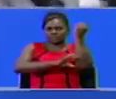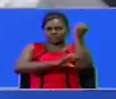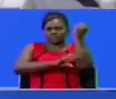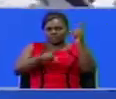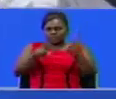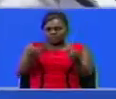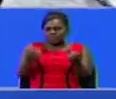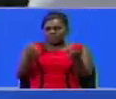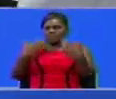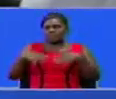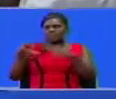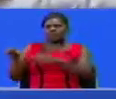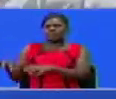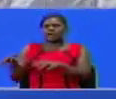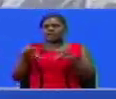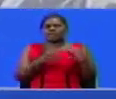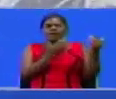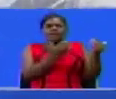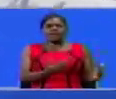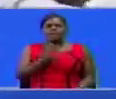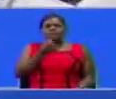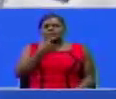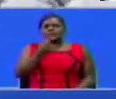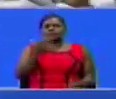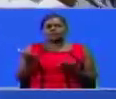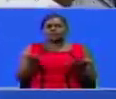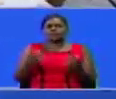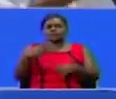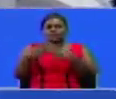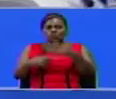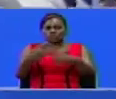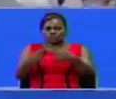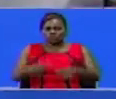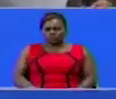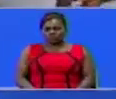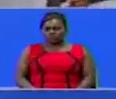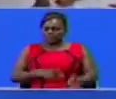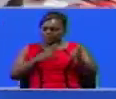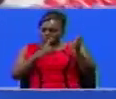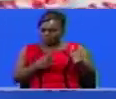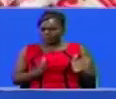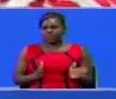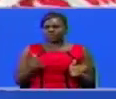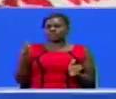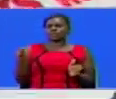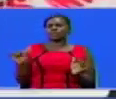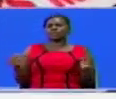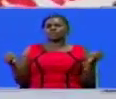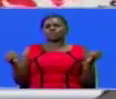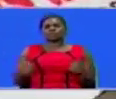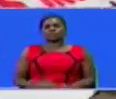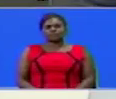of hundreds of patients in dire need of medical services continues. Rita Tinina, KTN